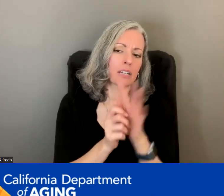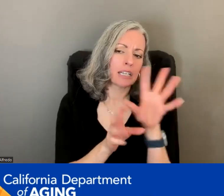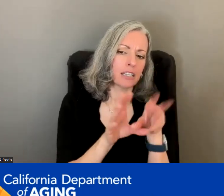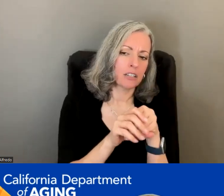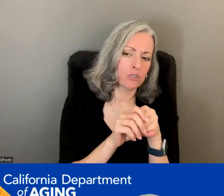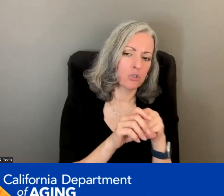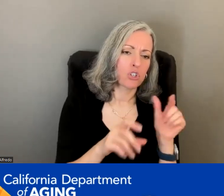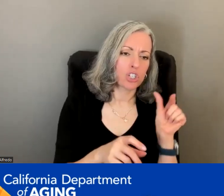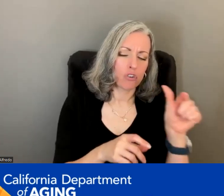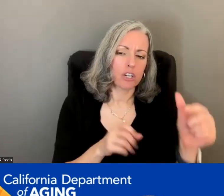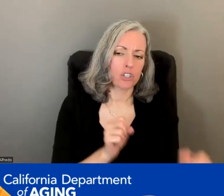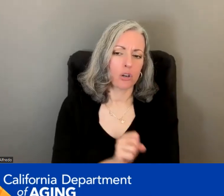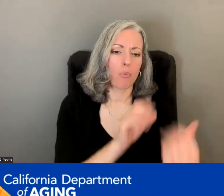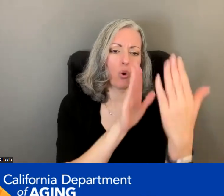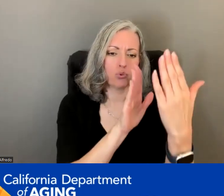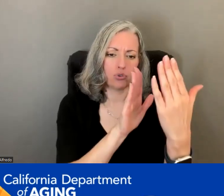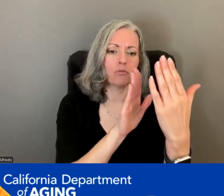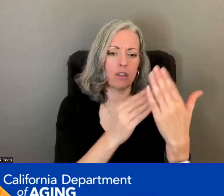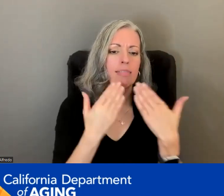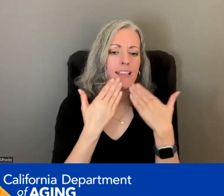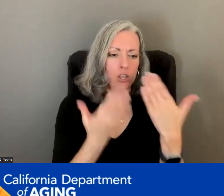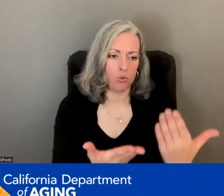intergenerational approach. Thank you.